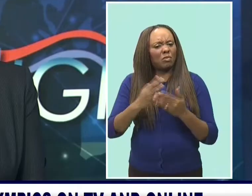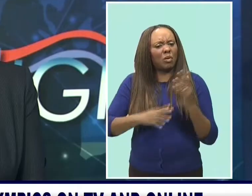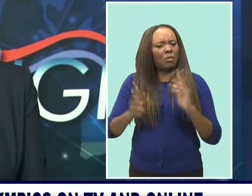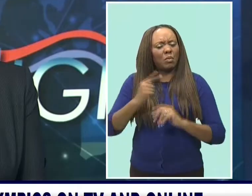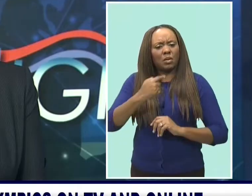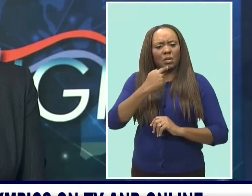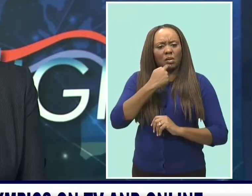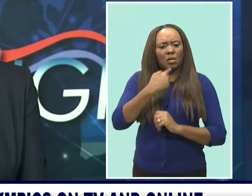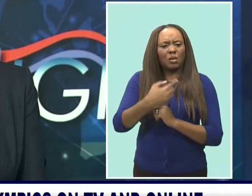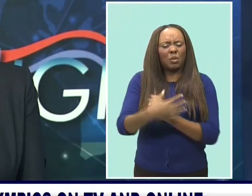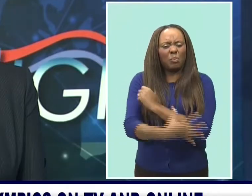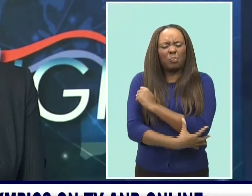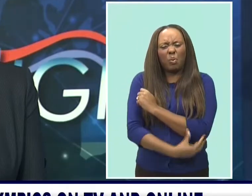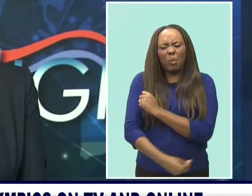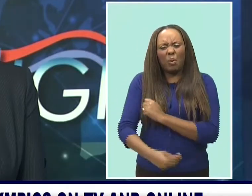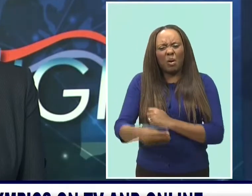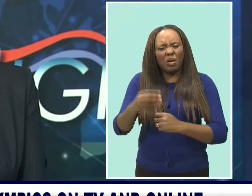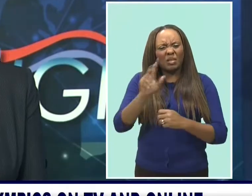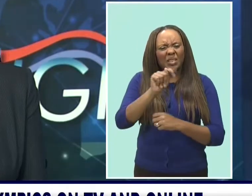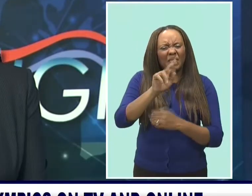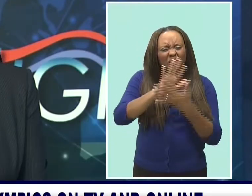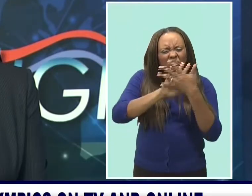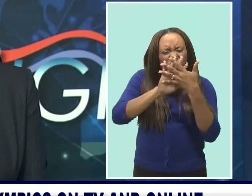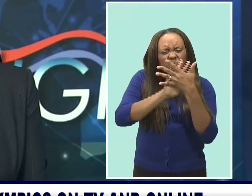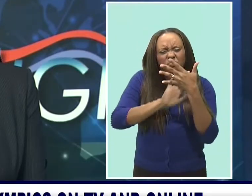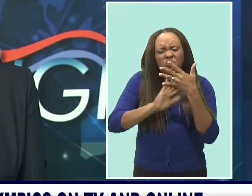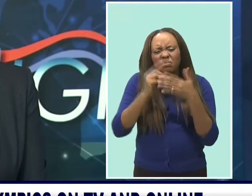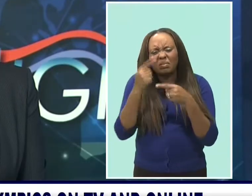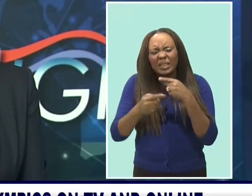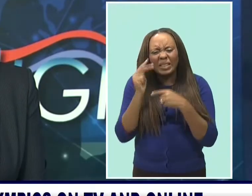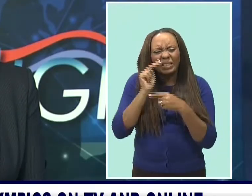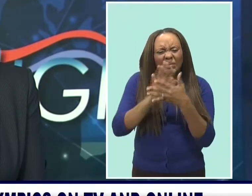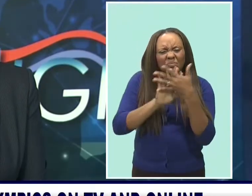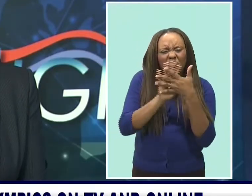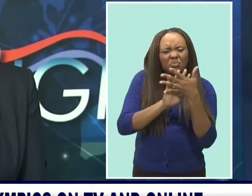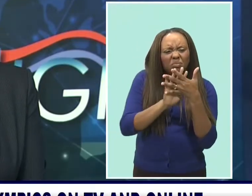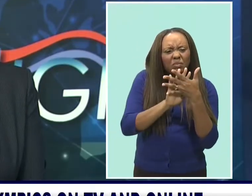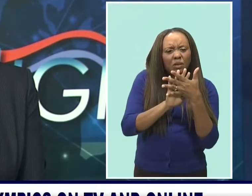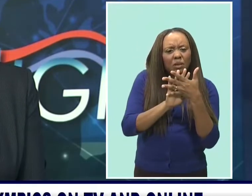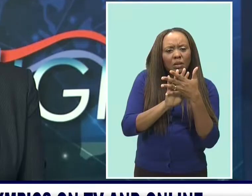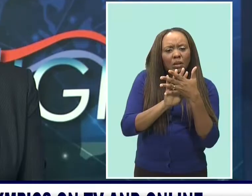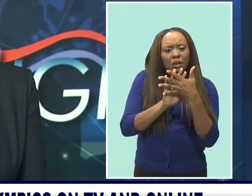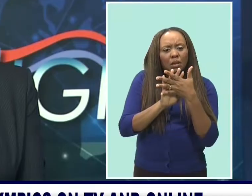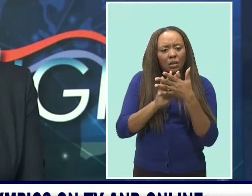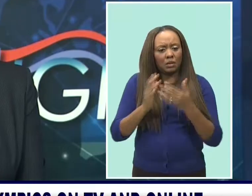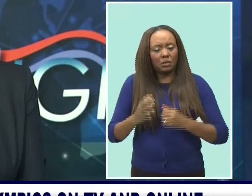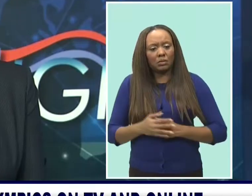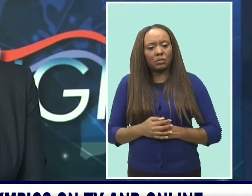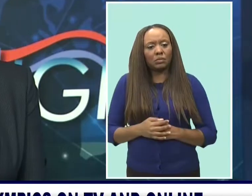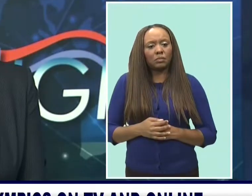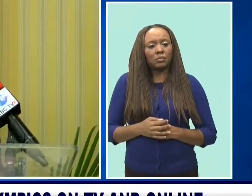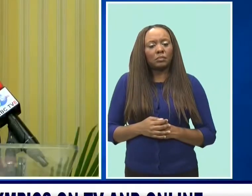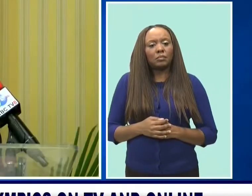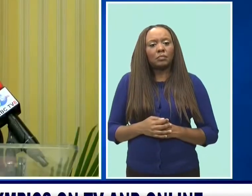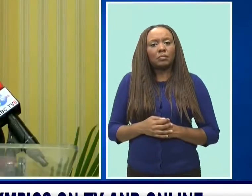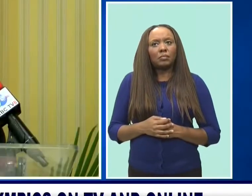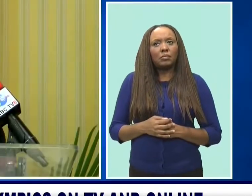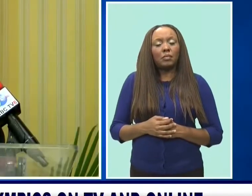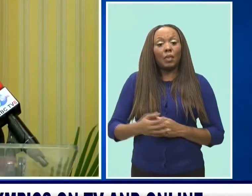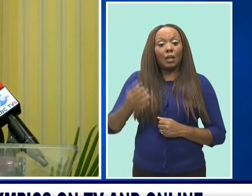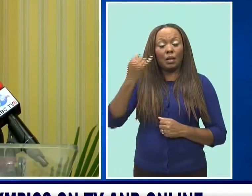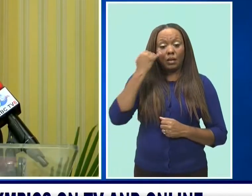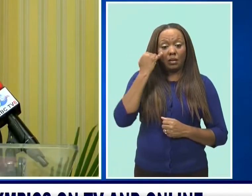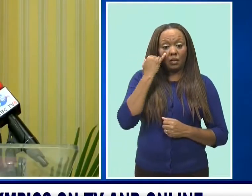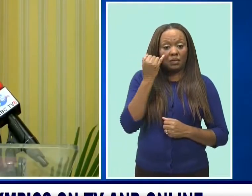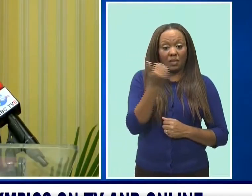poor reception experienced on TV8 by subscribers of other providers. If any of